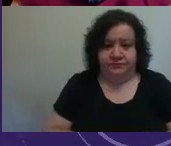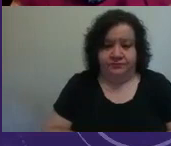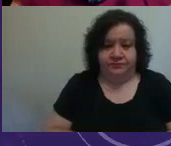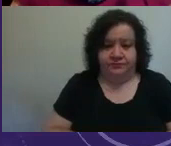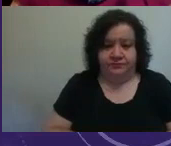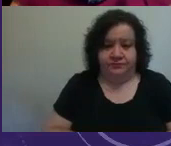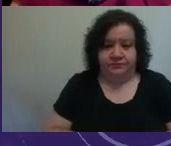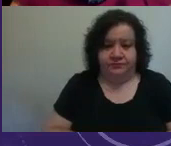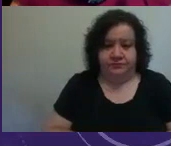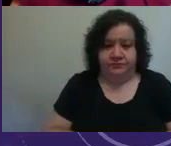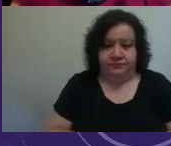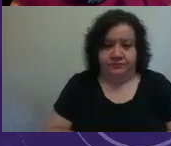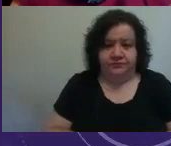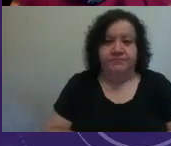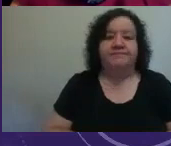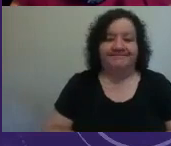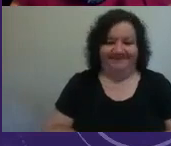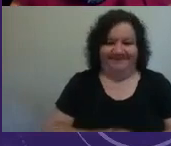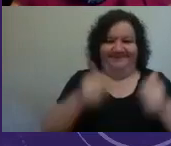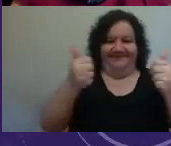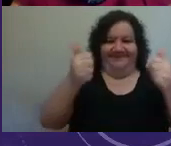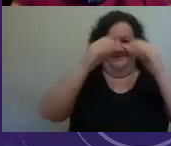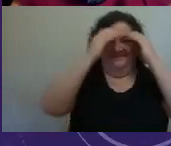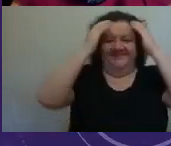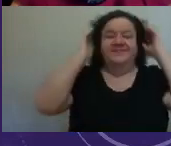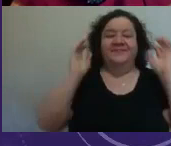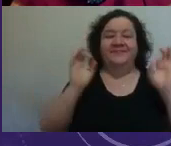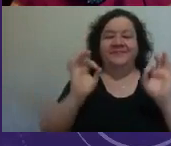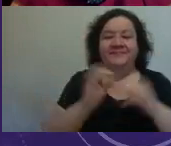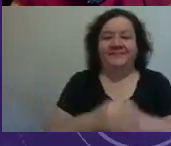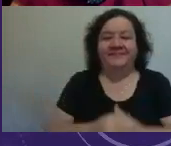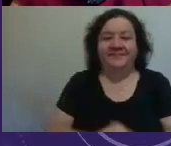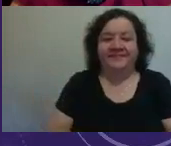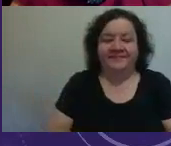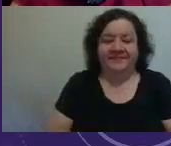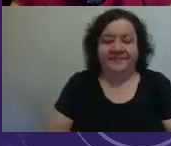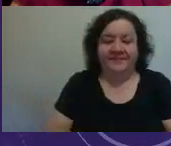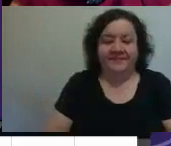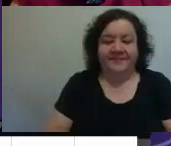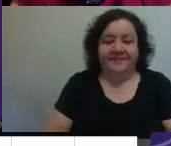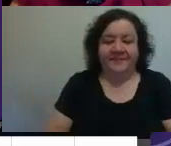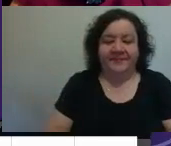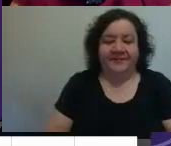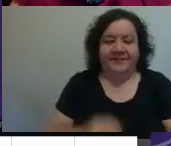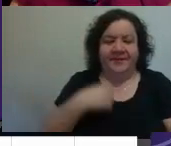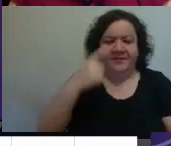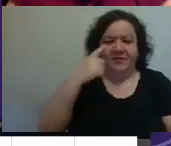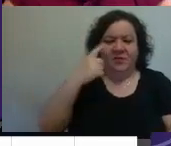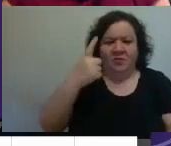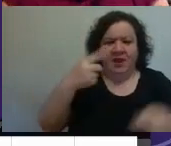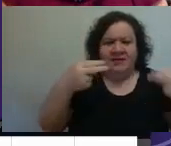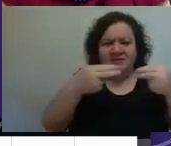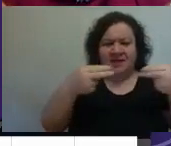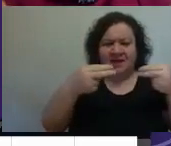For an image on a website, I think we went one slide too far. Can you go back one slide, please? Yes, thank